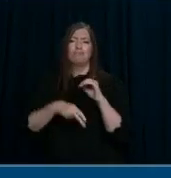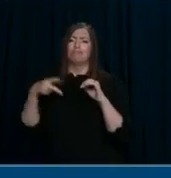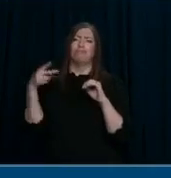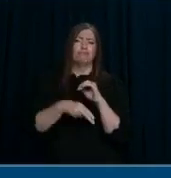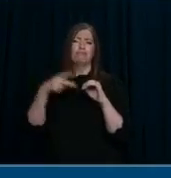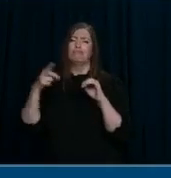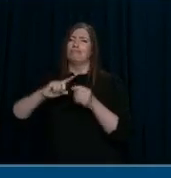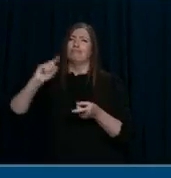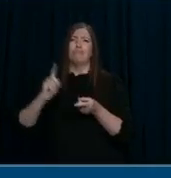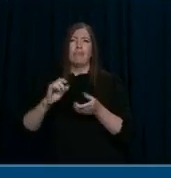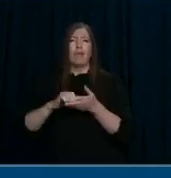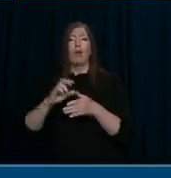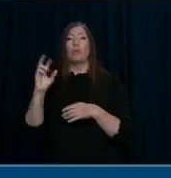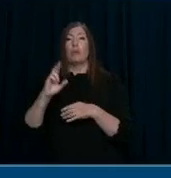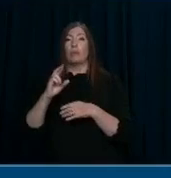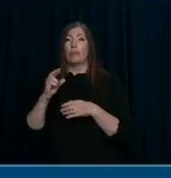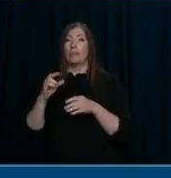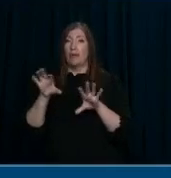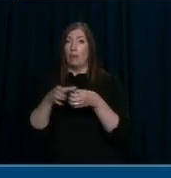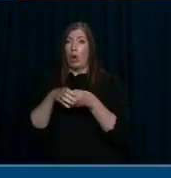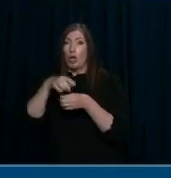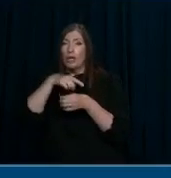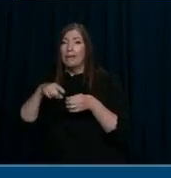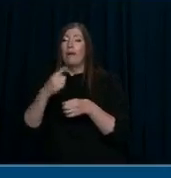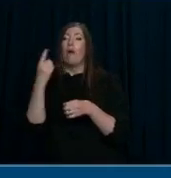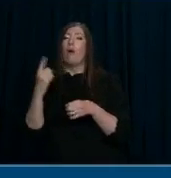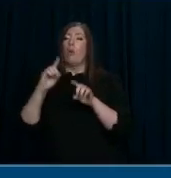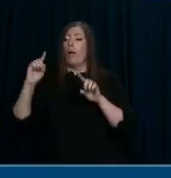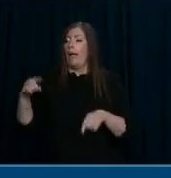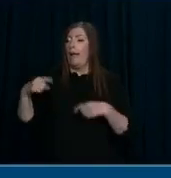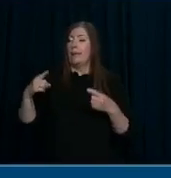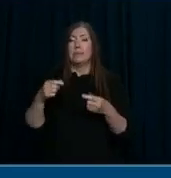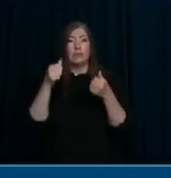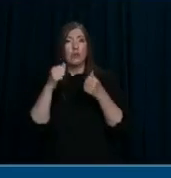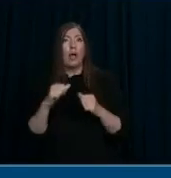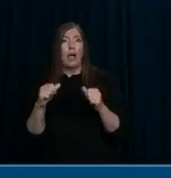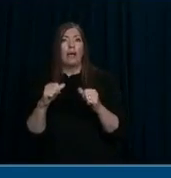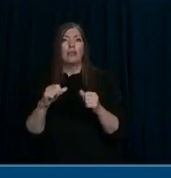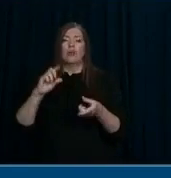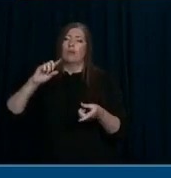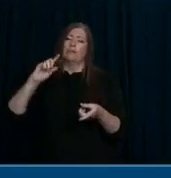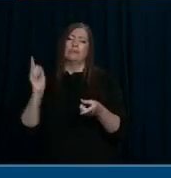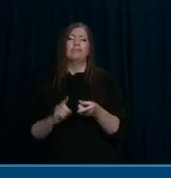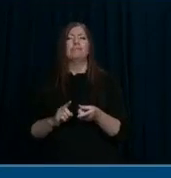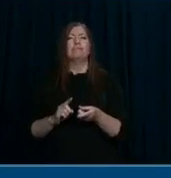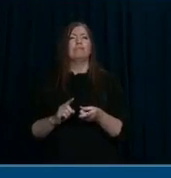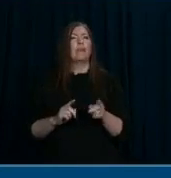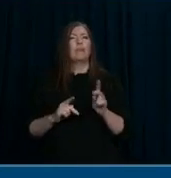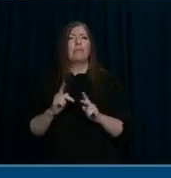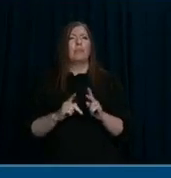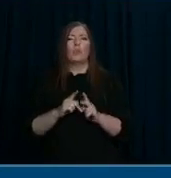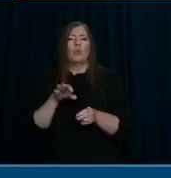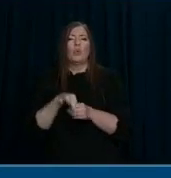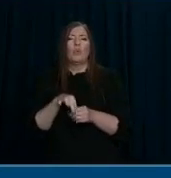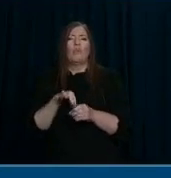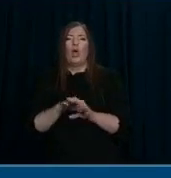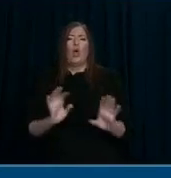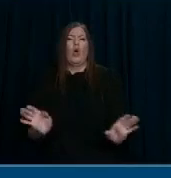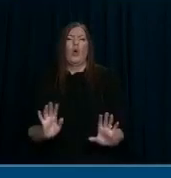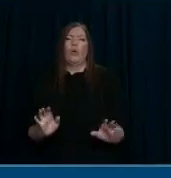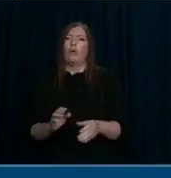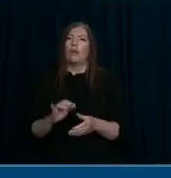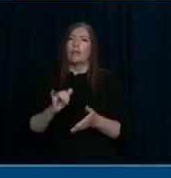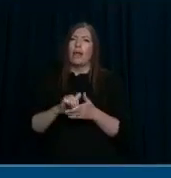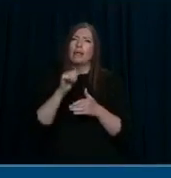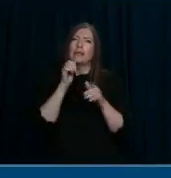The Republican Party has always tried to minimize the ability of people to vote. That